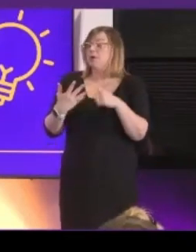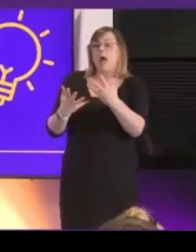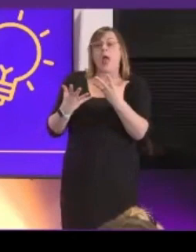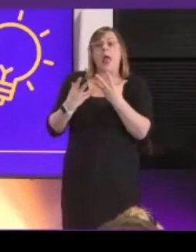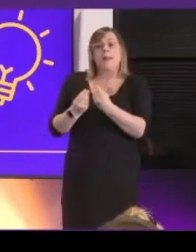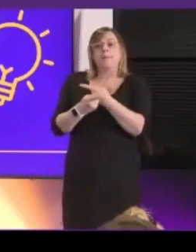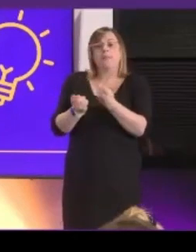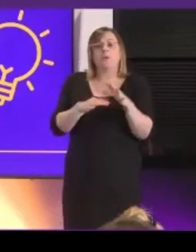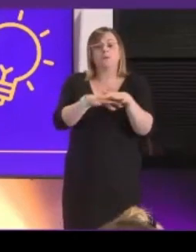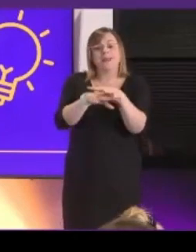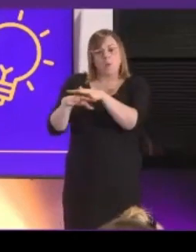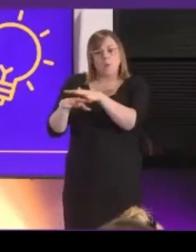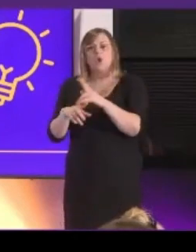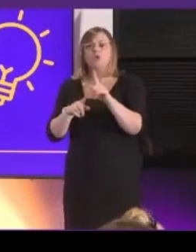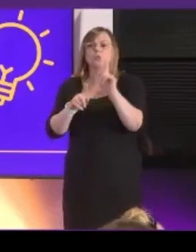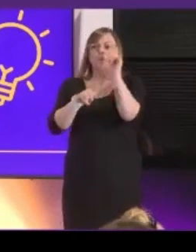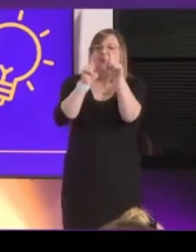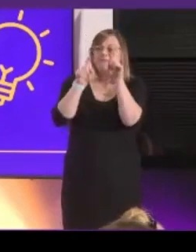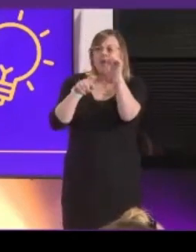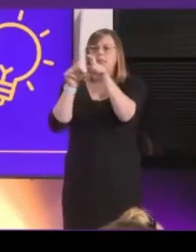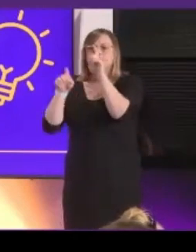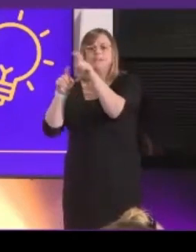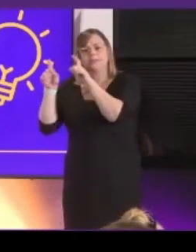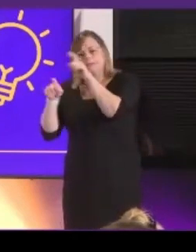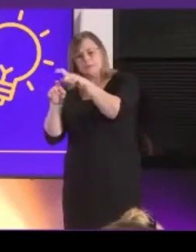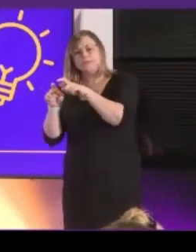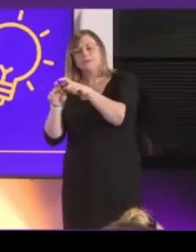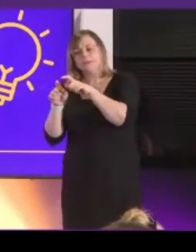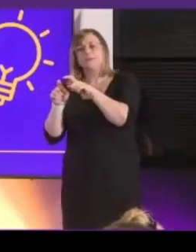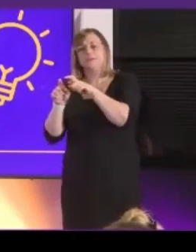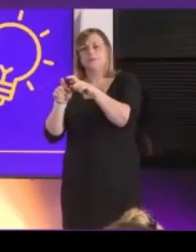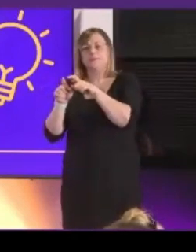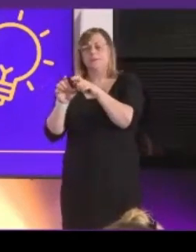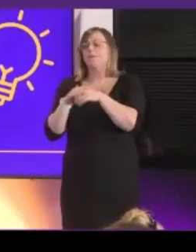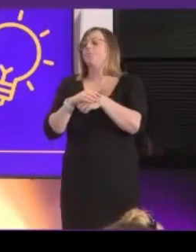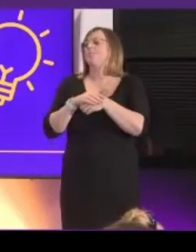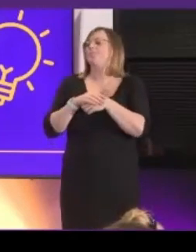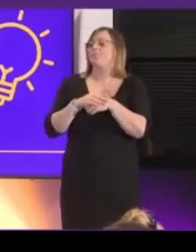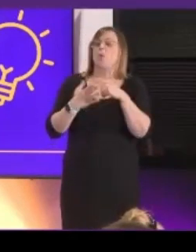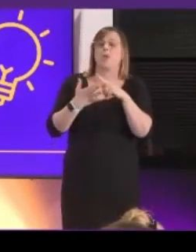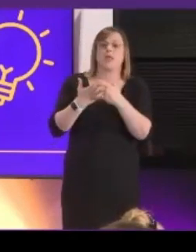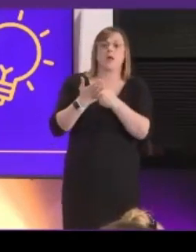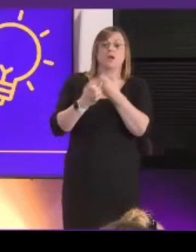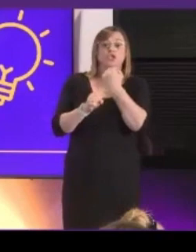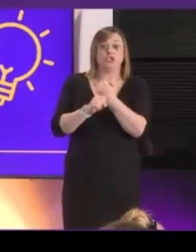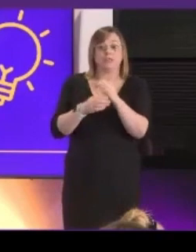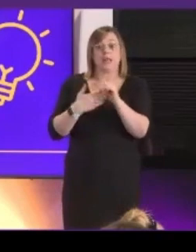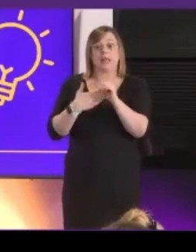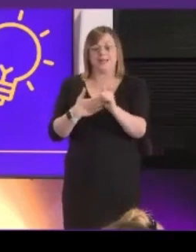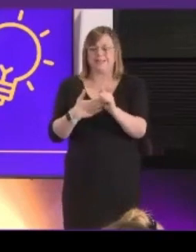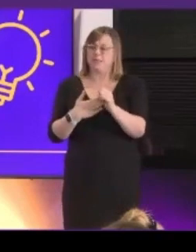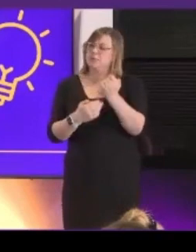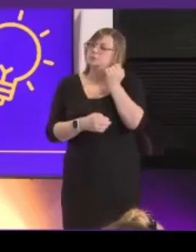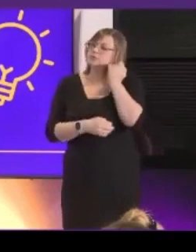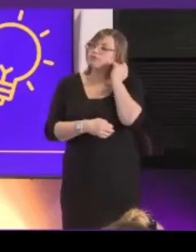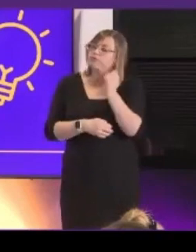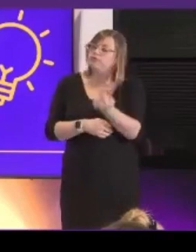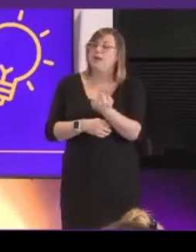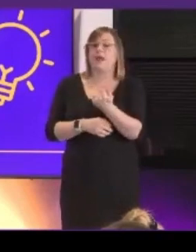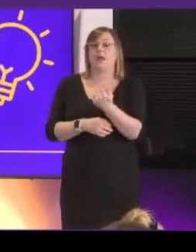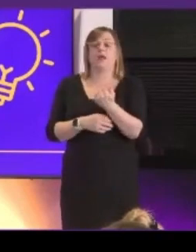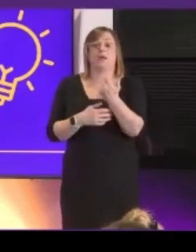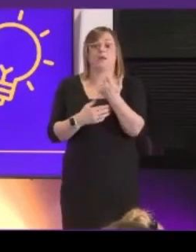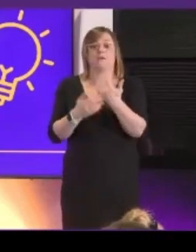helping those networks to innovate and to push. I mean, you know, obviously ERG leaders rarely have the